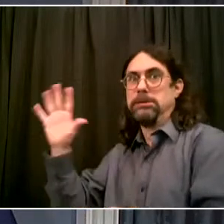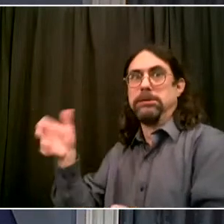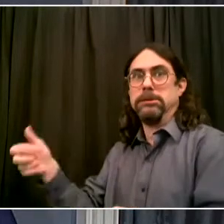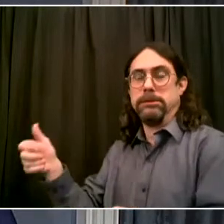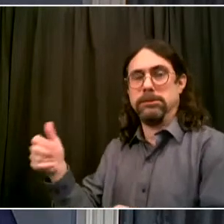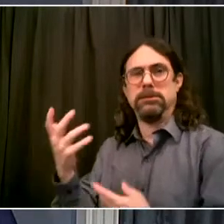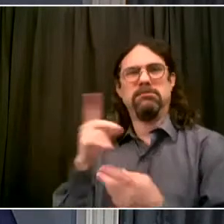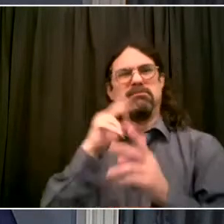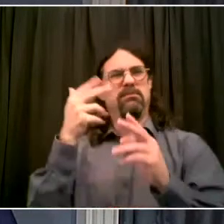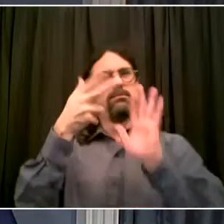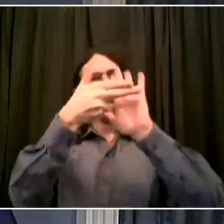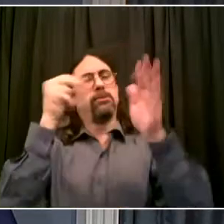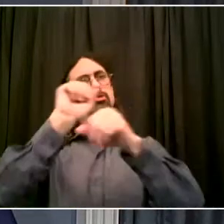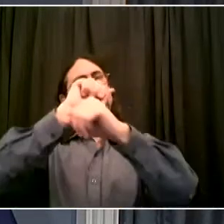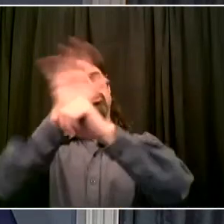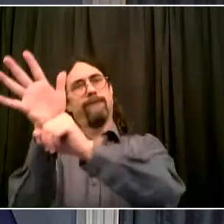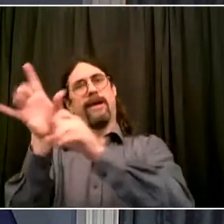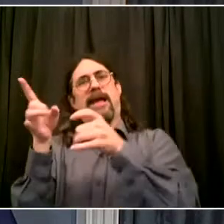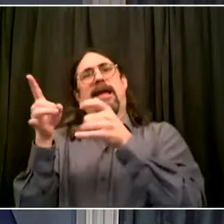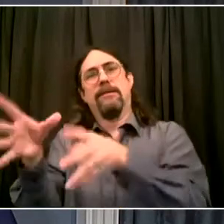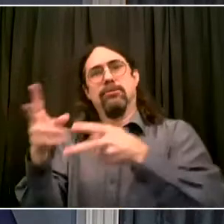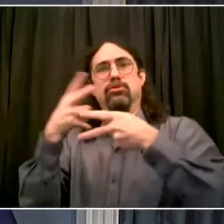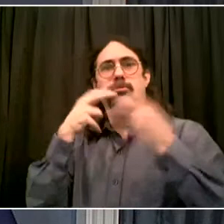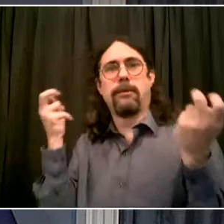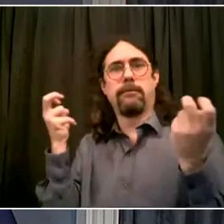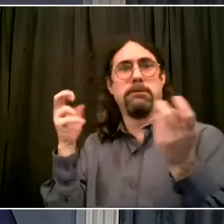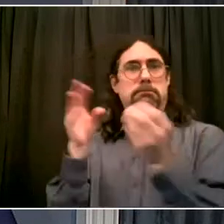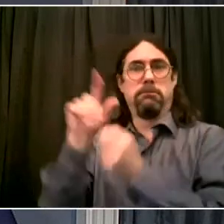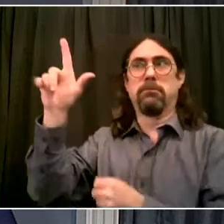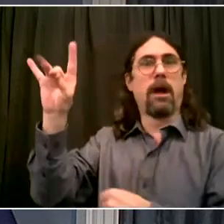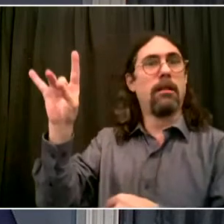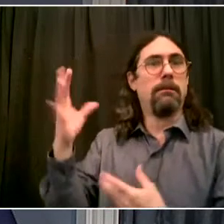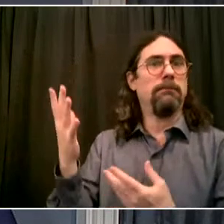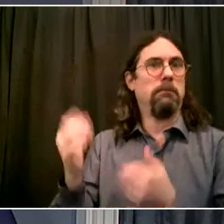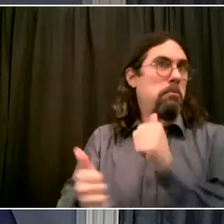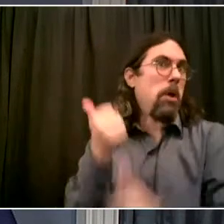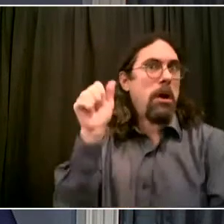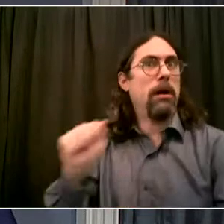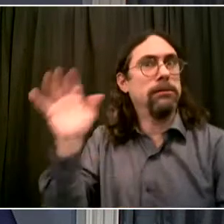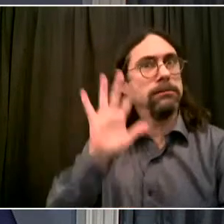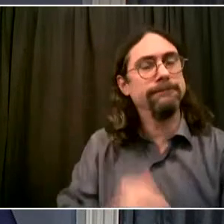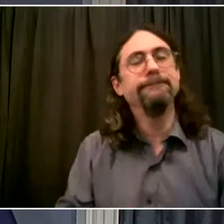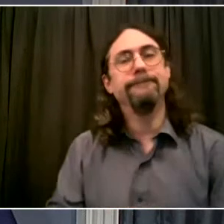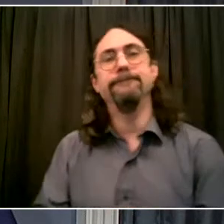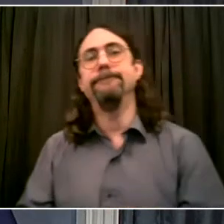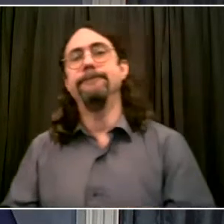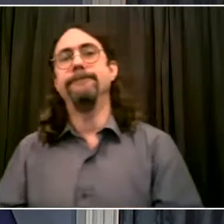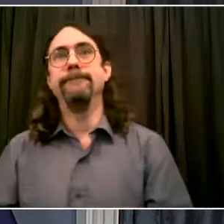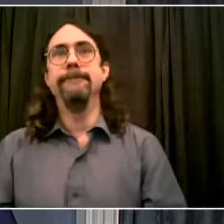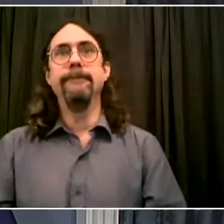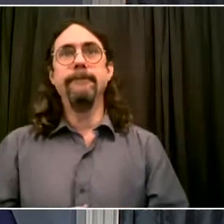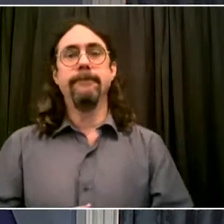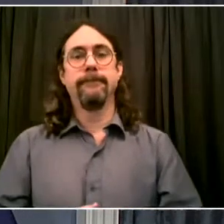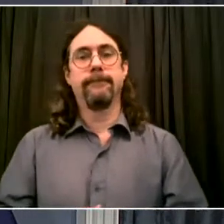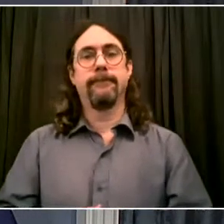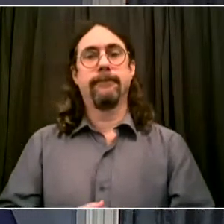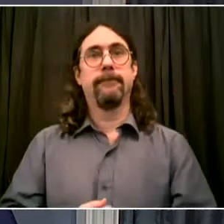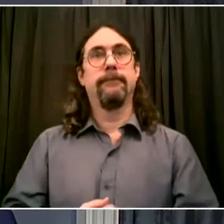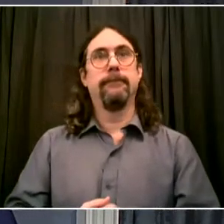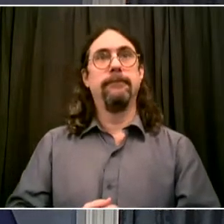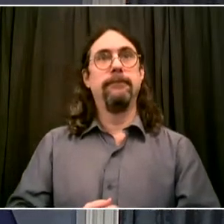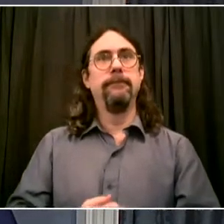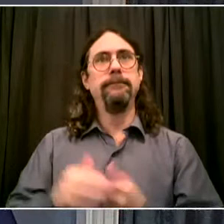that. Switching gears entirely, I understand that there's kind of a revived push in the city council to